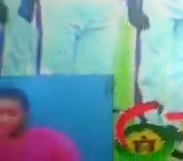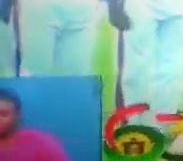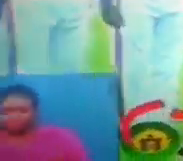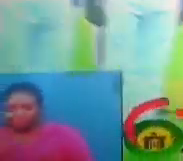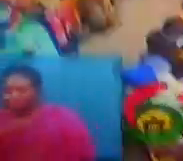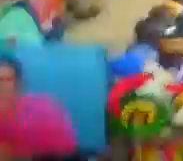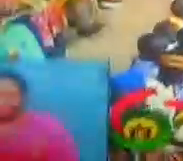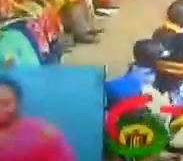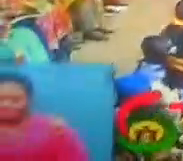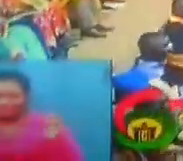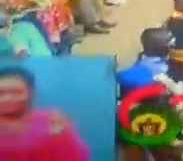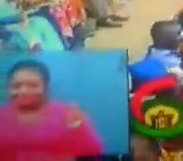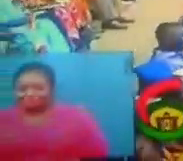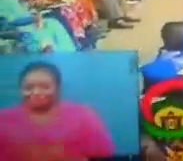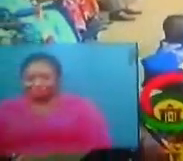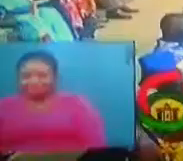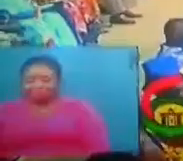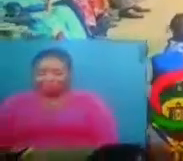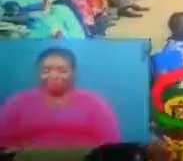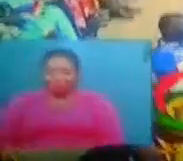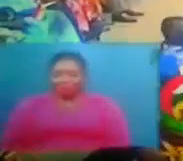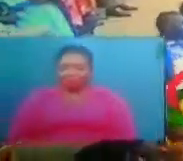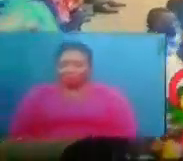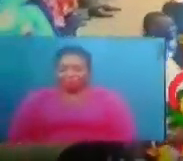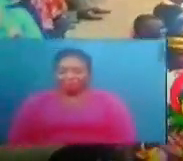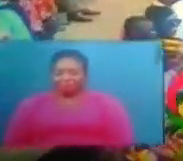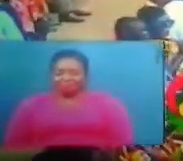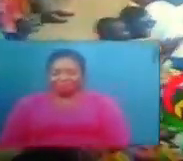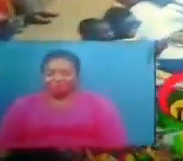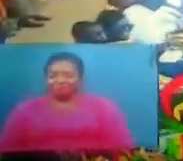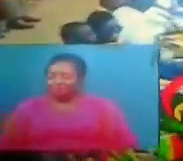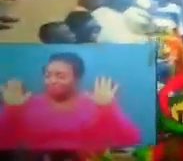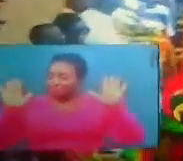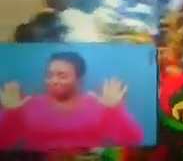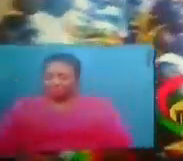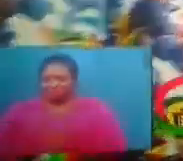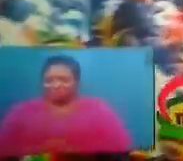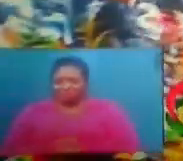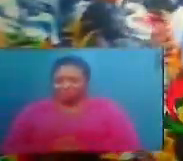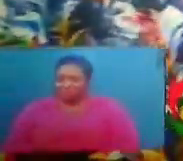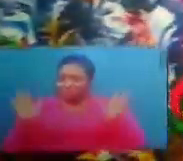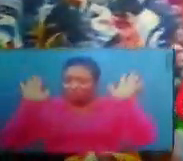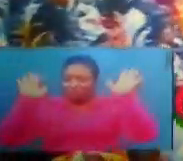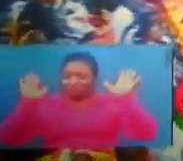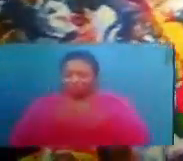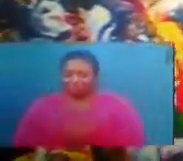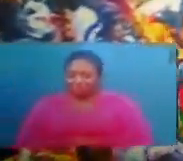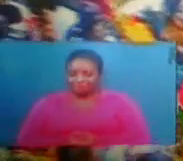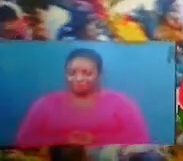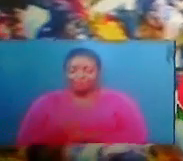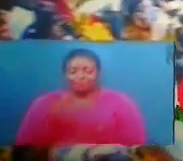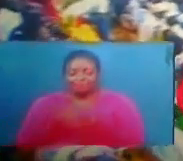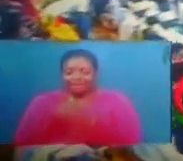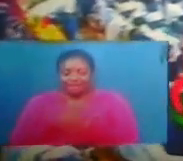I feel dizzy on his behalf, really. That was amazing. That was amazing.